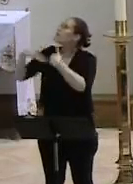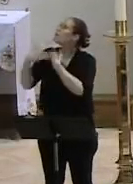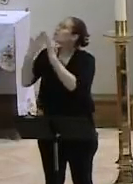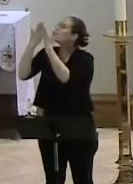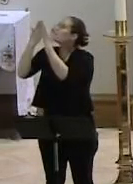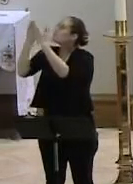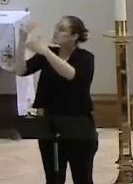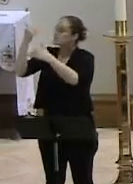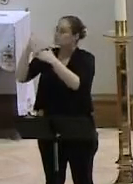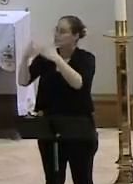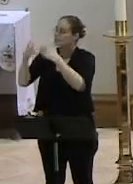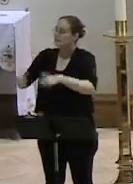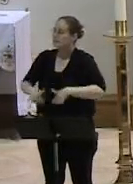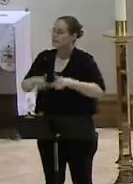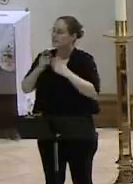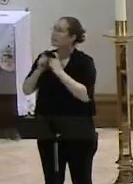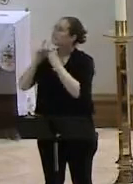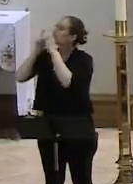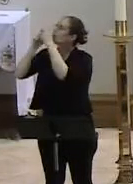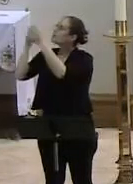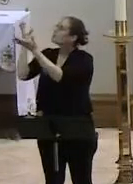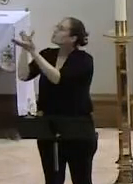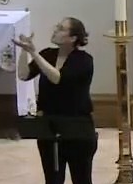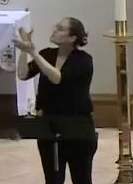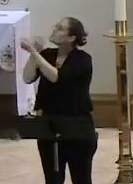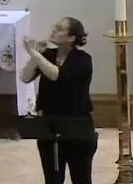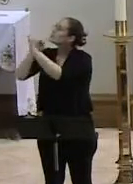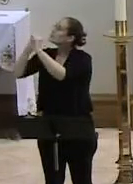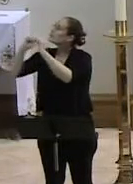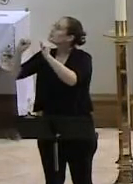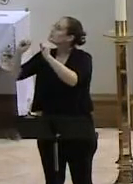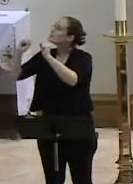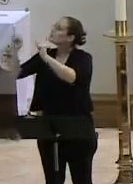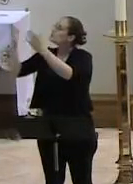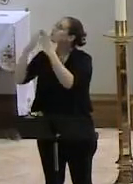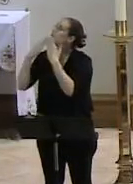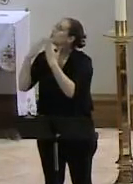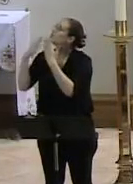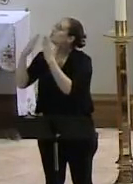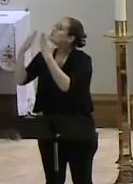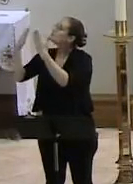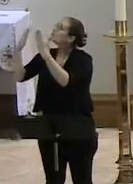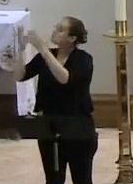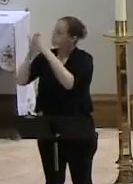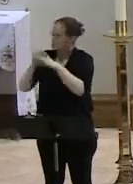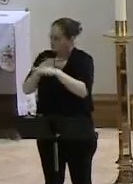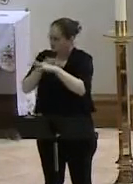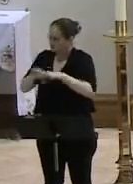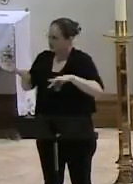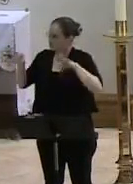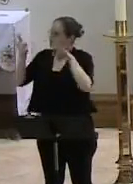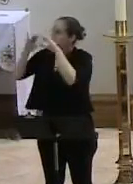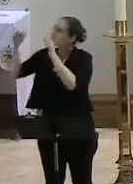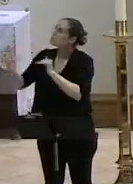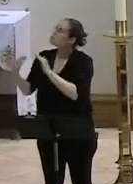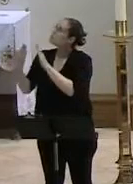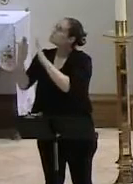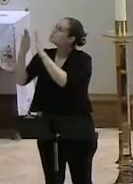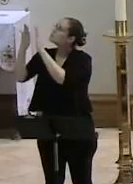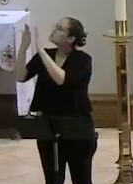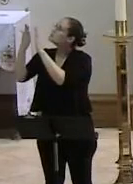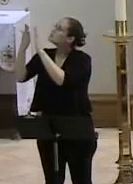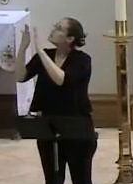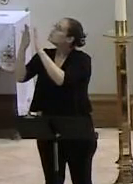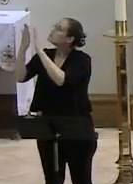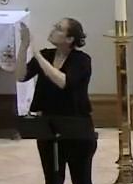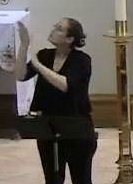bread of life and the chalice of salvation, giving thanks that you have held us worthy to be in your presence and minister to